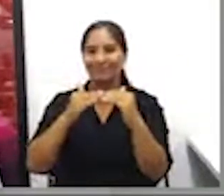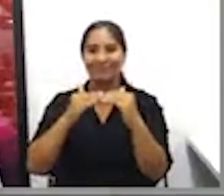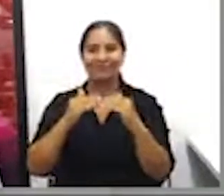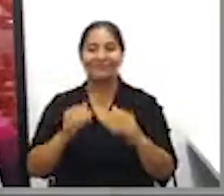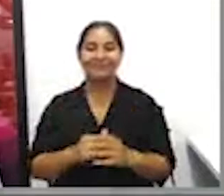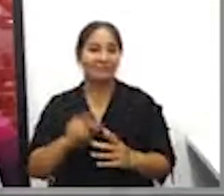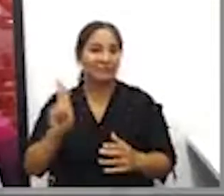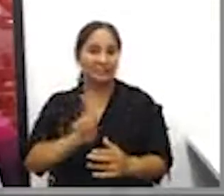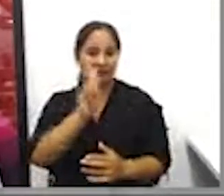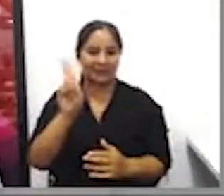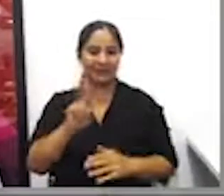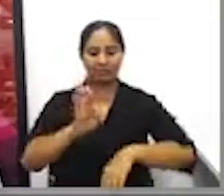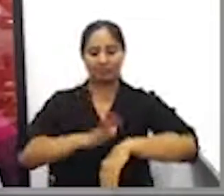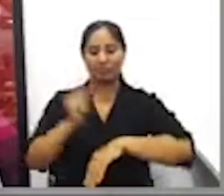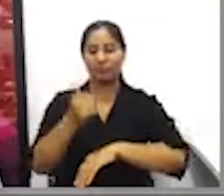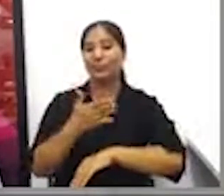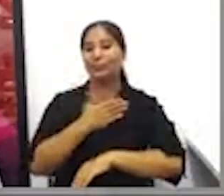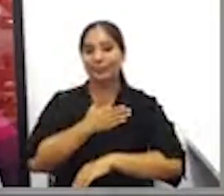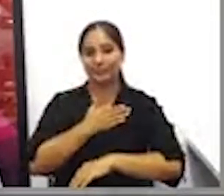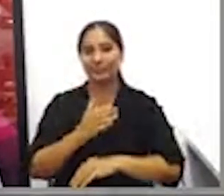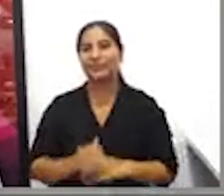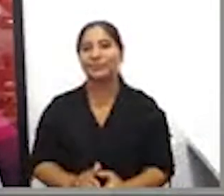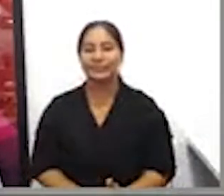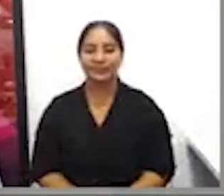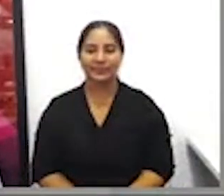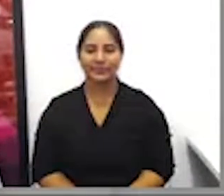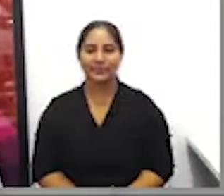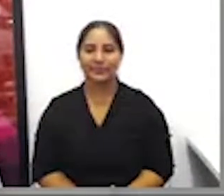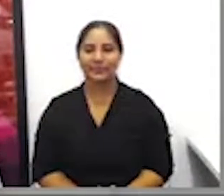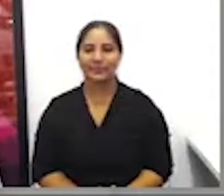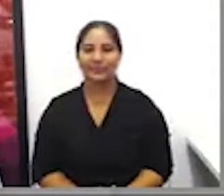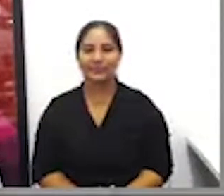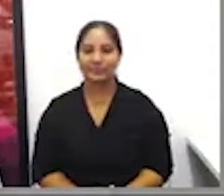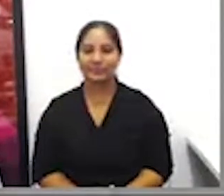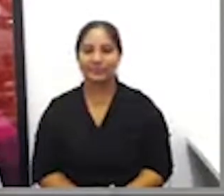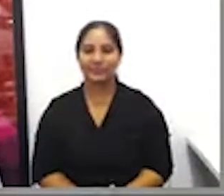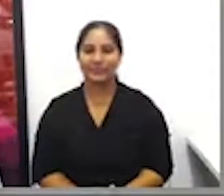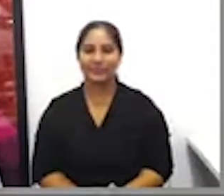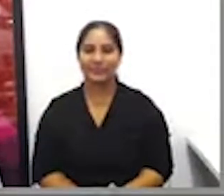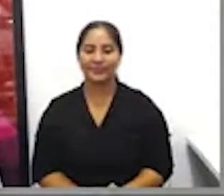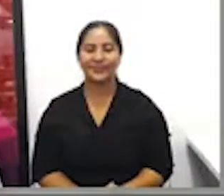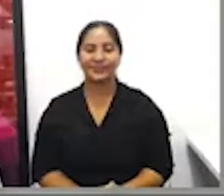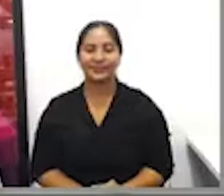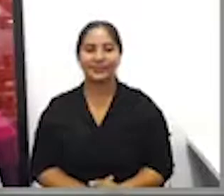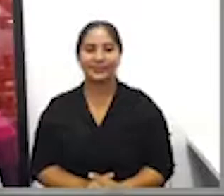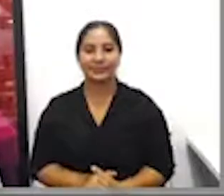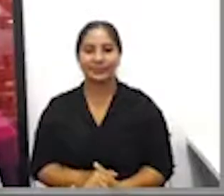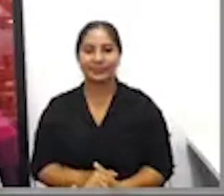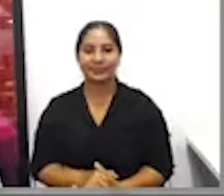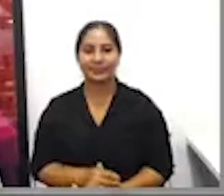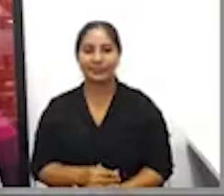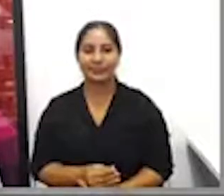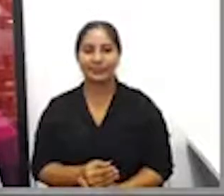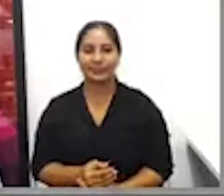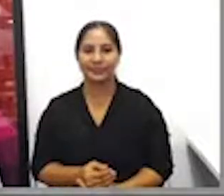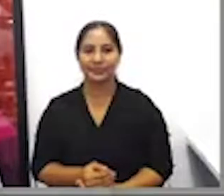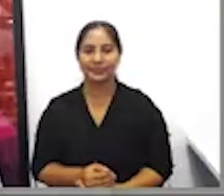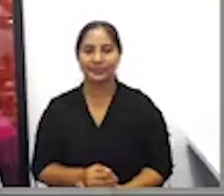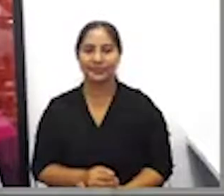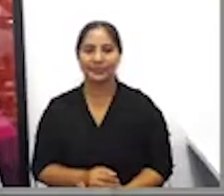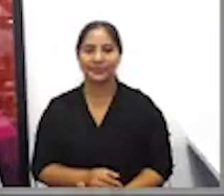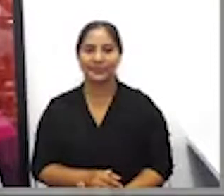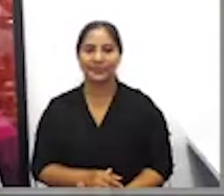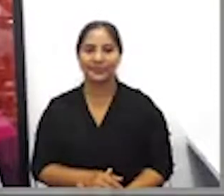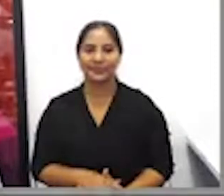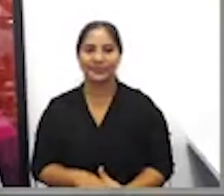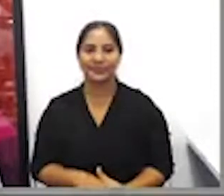myself, a couple of other people, four women and a really good guy who could put up with four women, built an